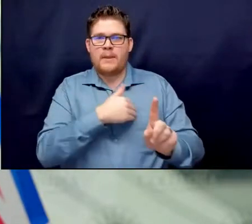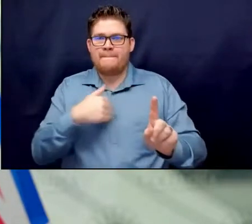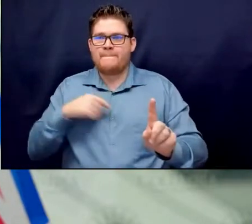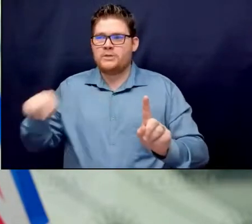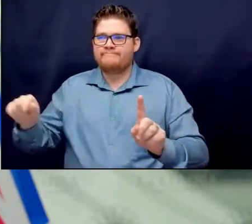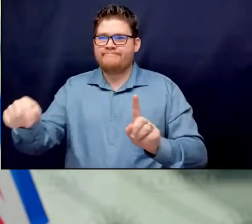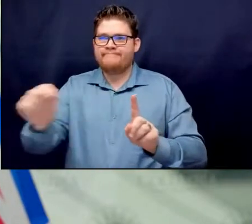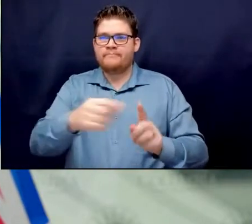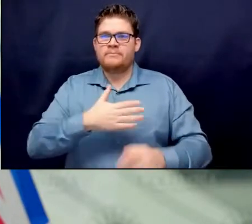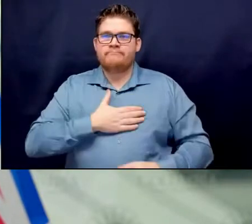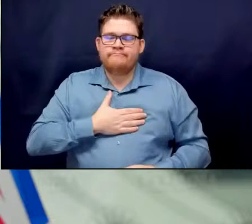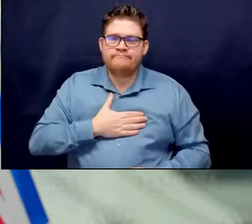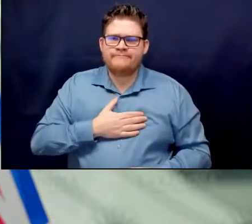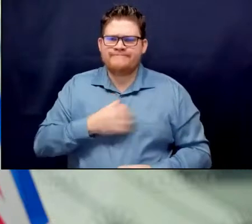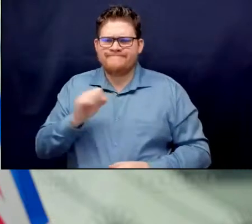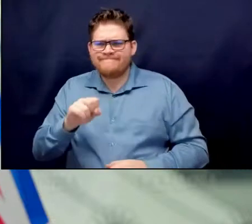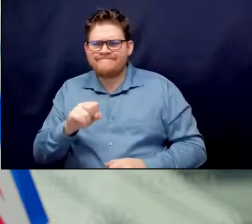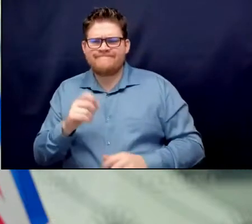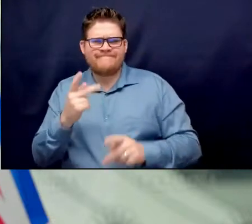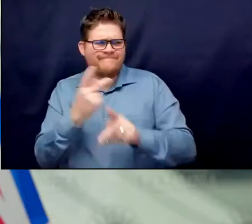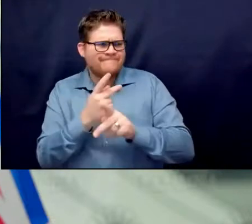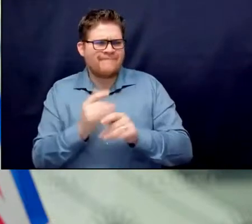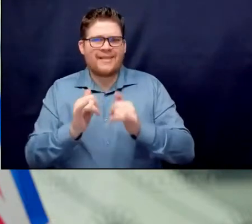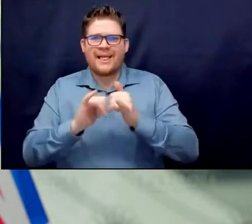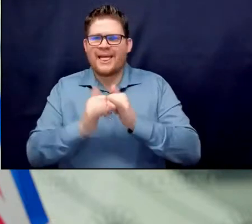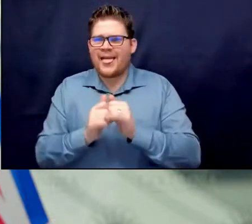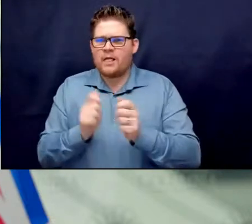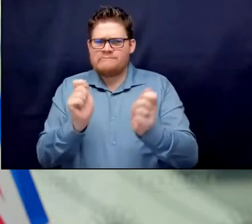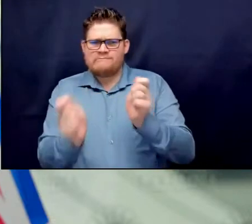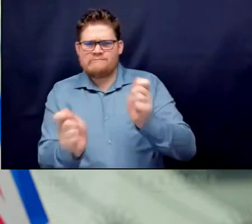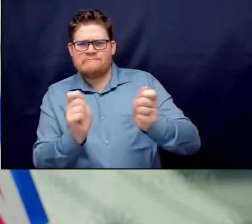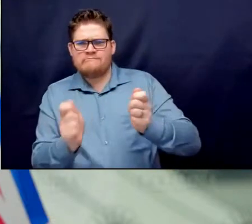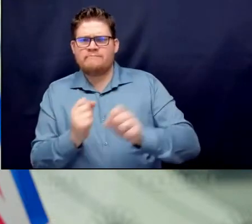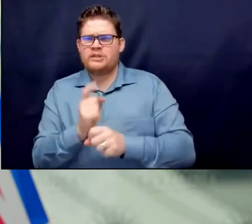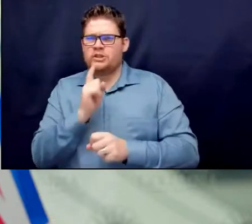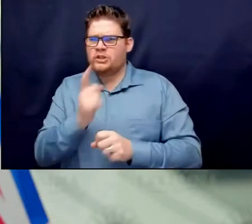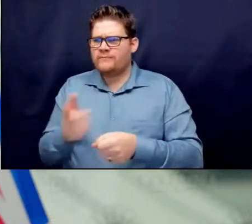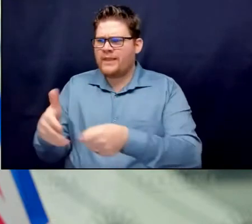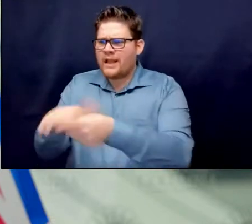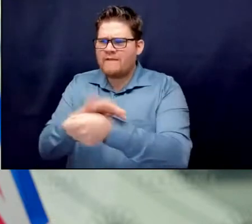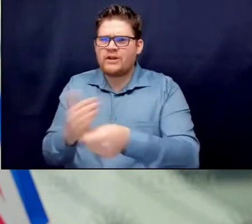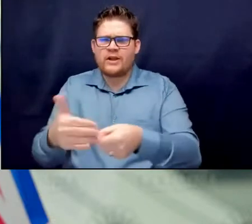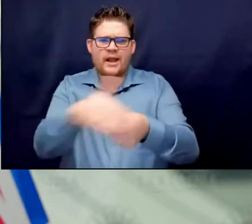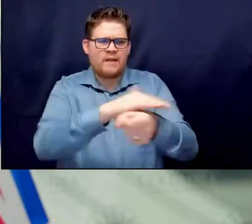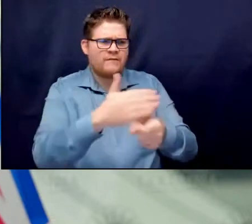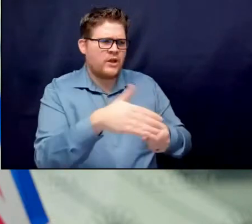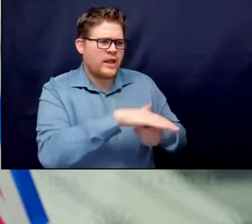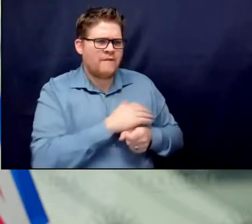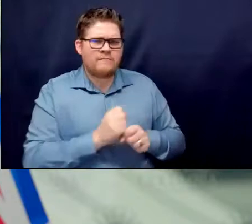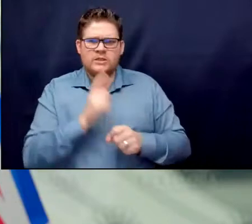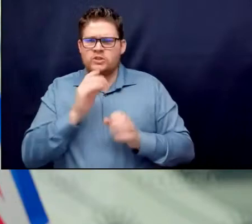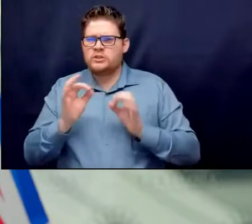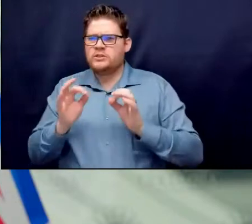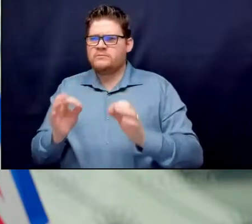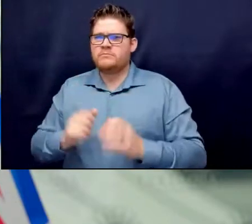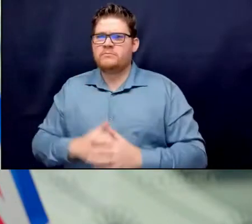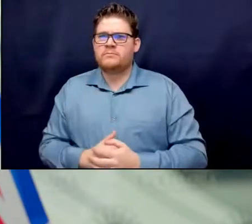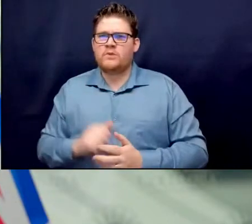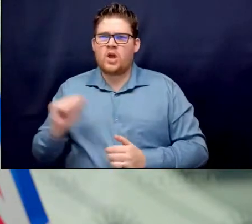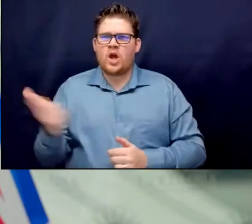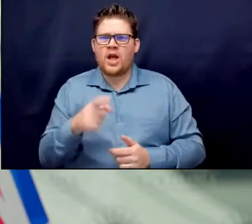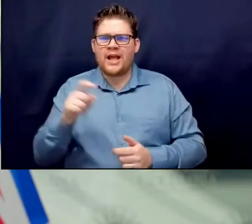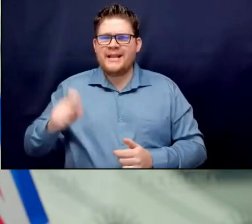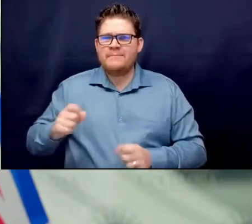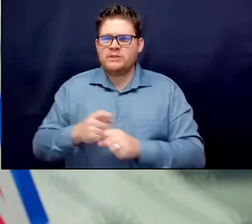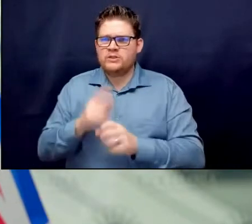who are making such a huge difference today. And we're just going to continue to work every day, and we're going to have to make adjustments, sometimes several times a day, to make